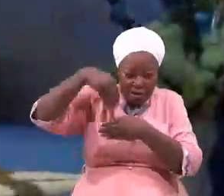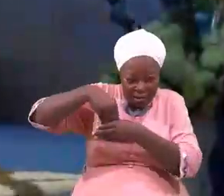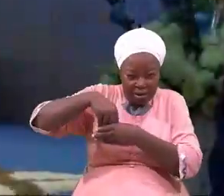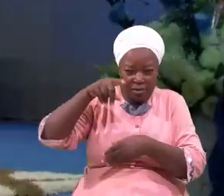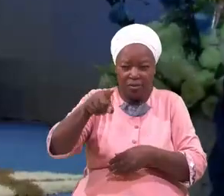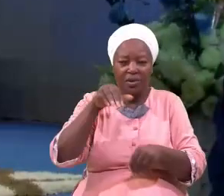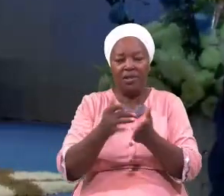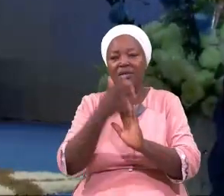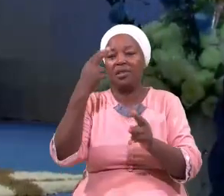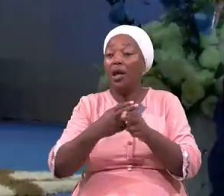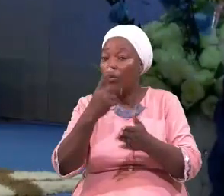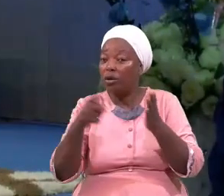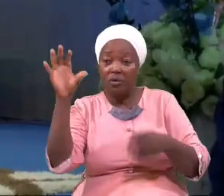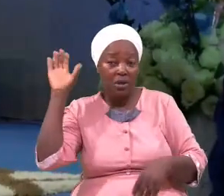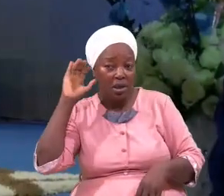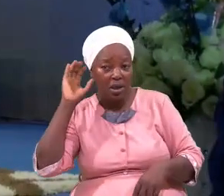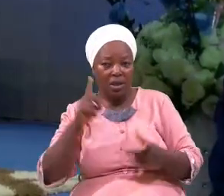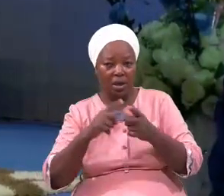What you hear, you believe.